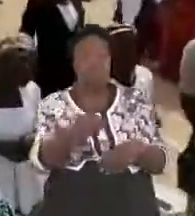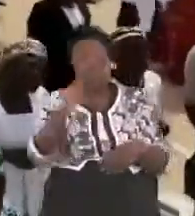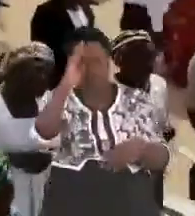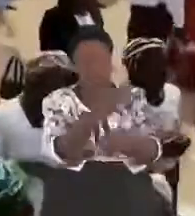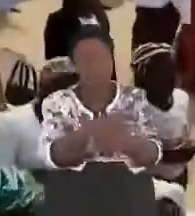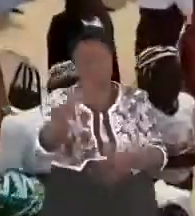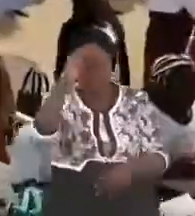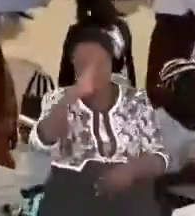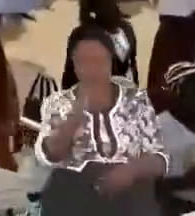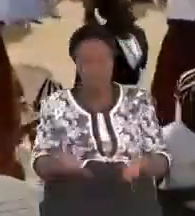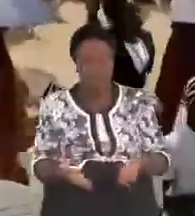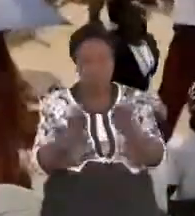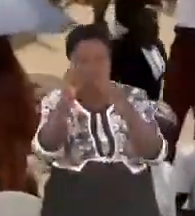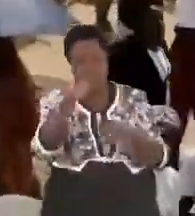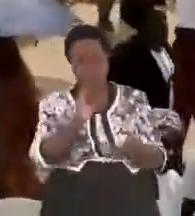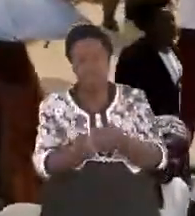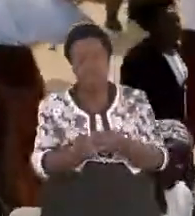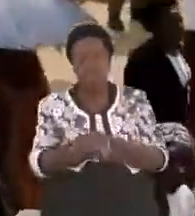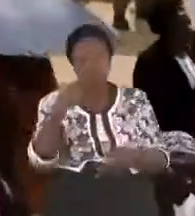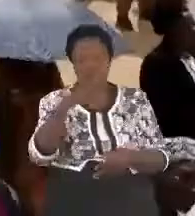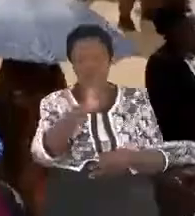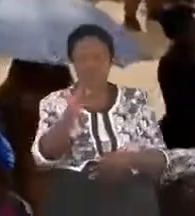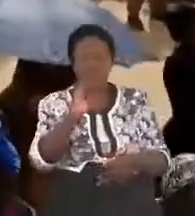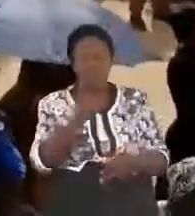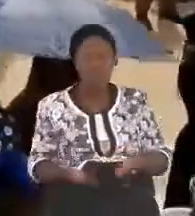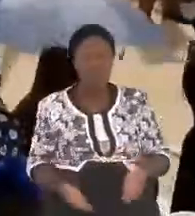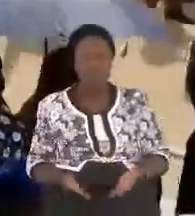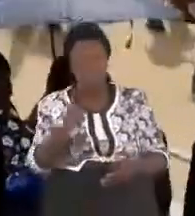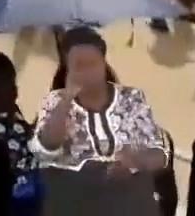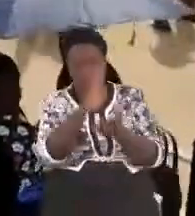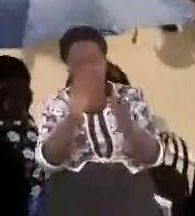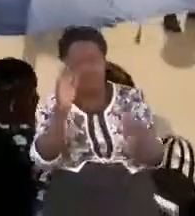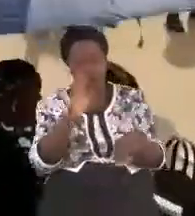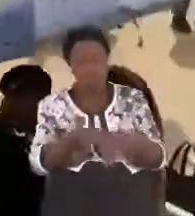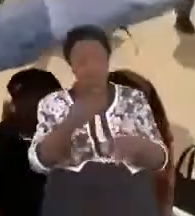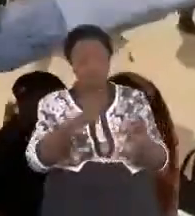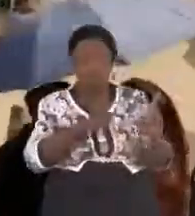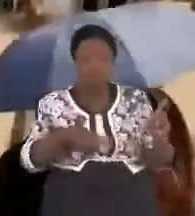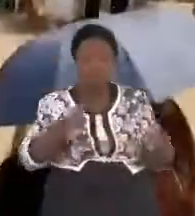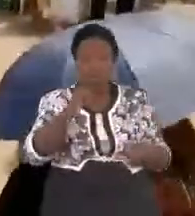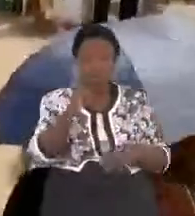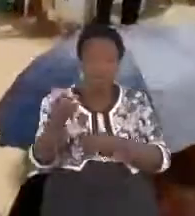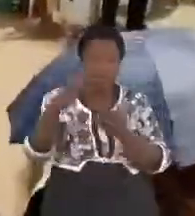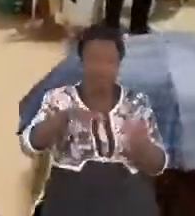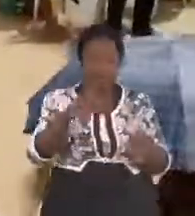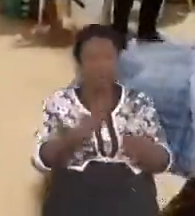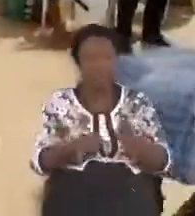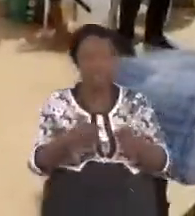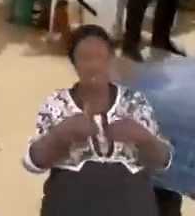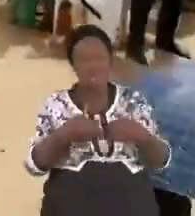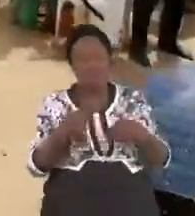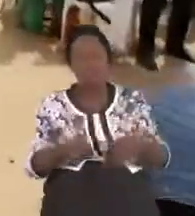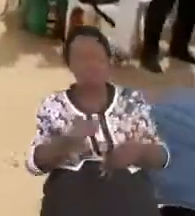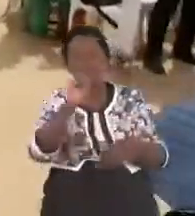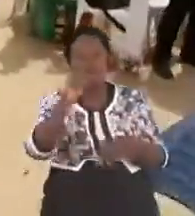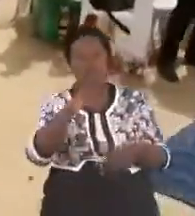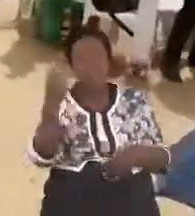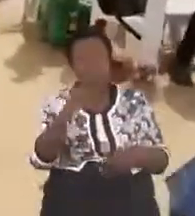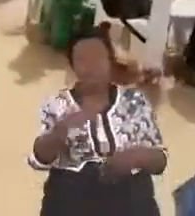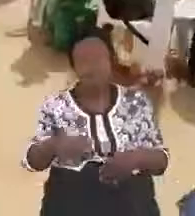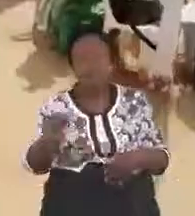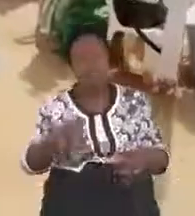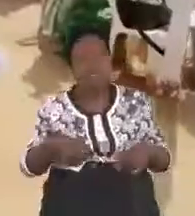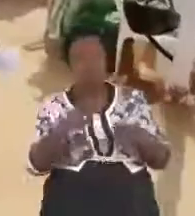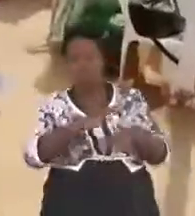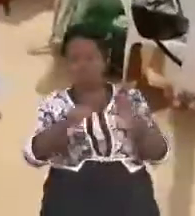that whosoever believeth on the Lord will not perish but have everlasting life. You don't have any